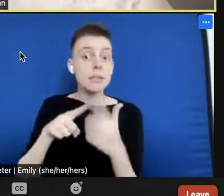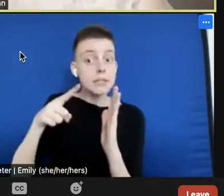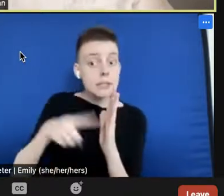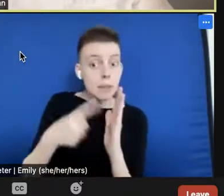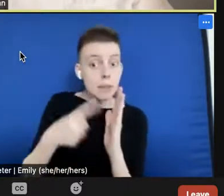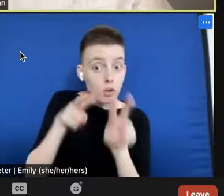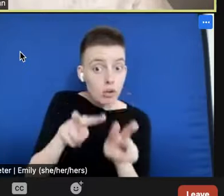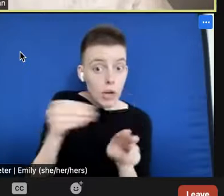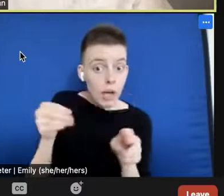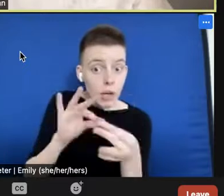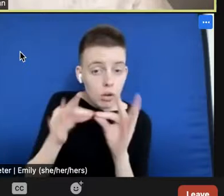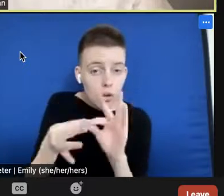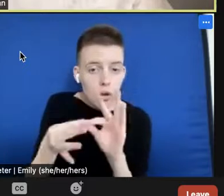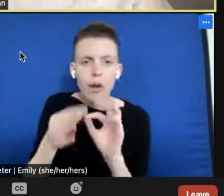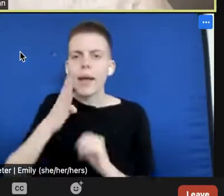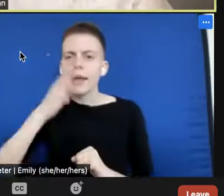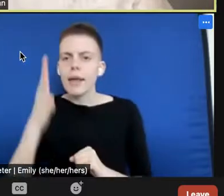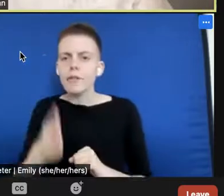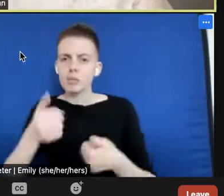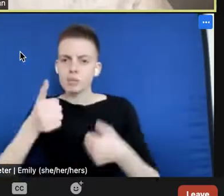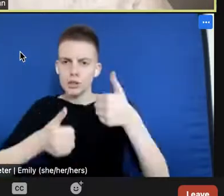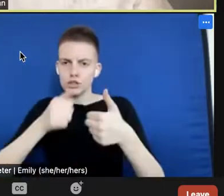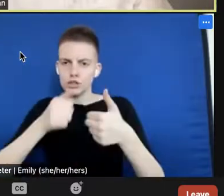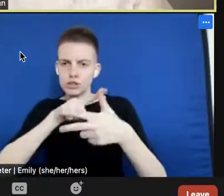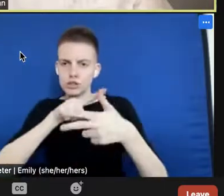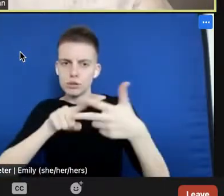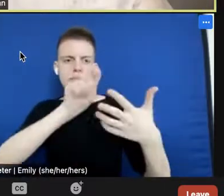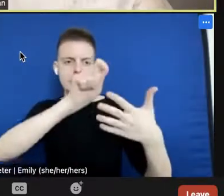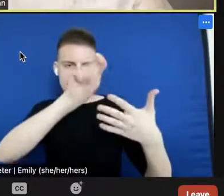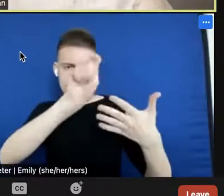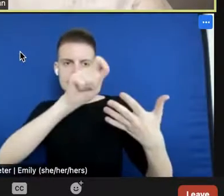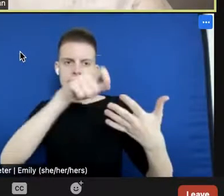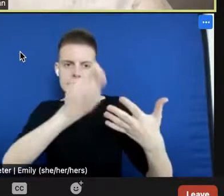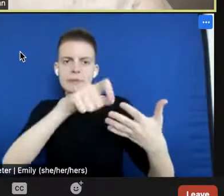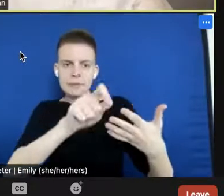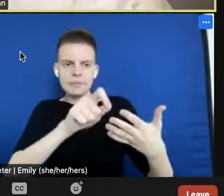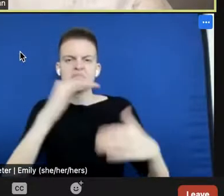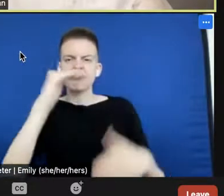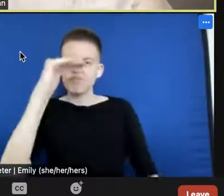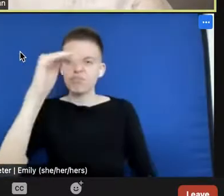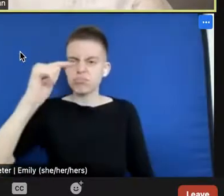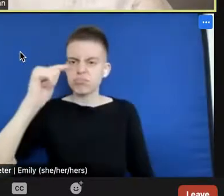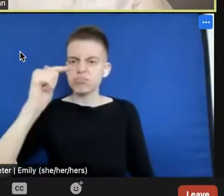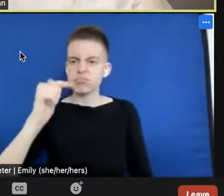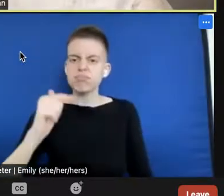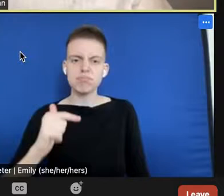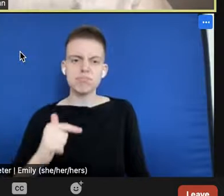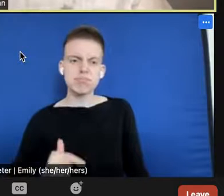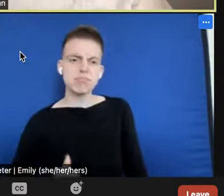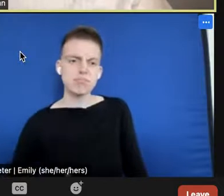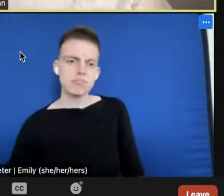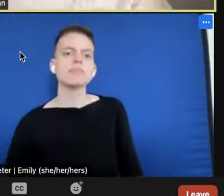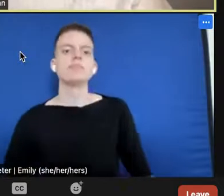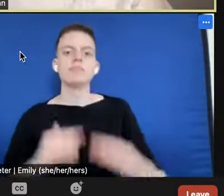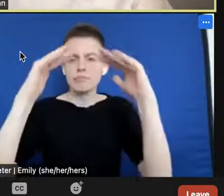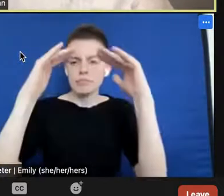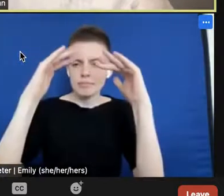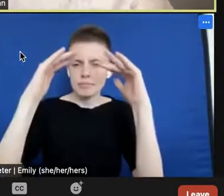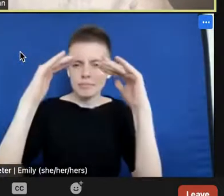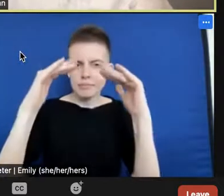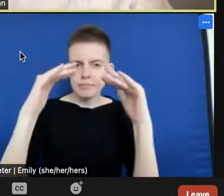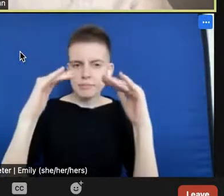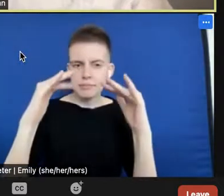never. Objects of a specific color of not, single color, non-shiny, one object at a time. Then it progresses to